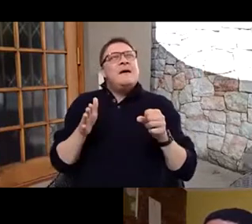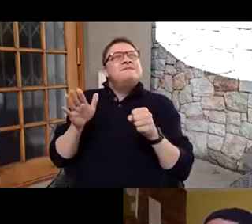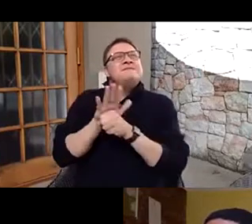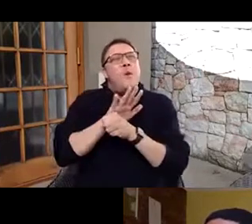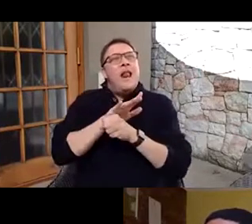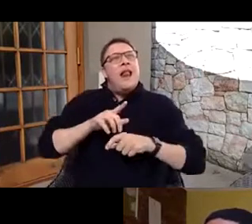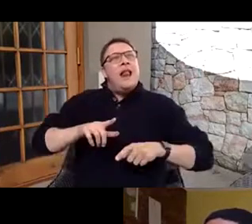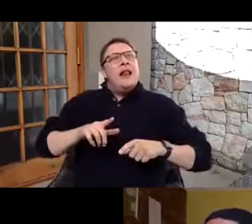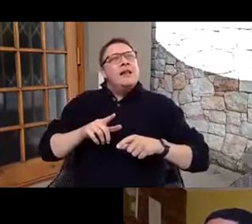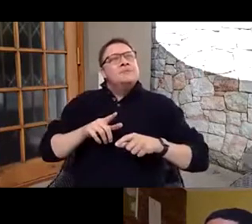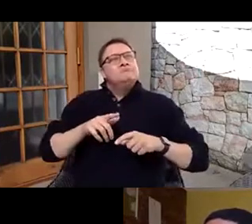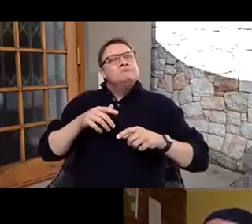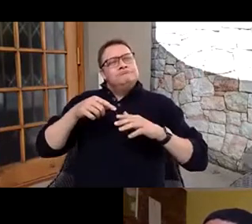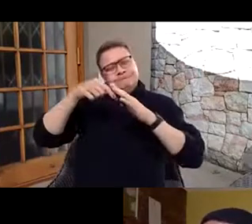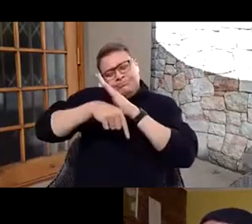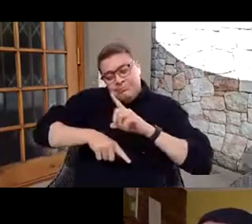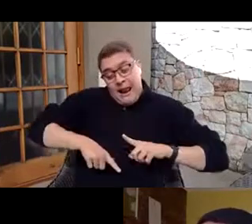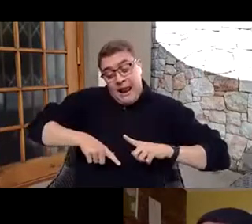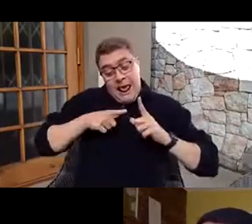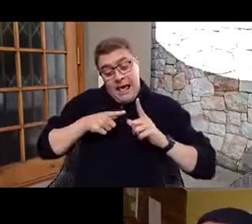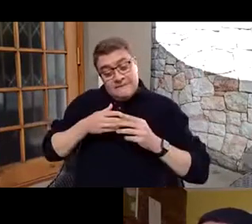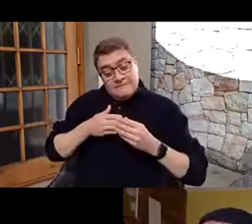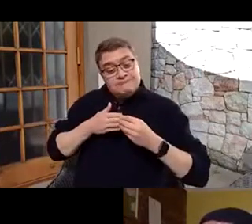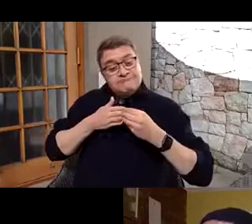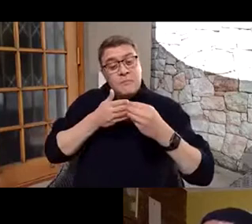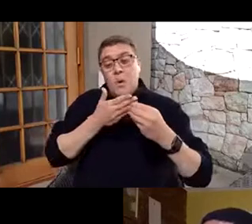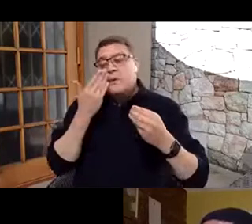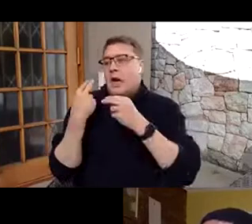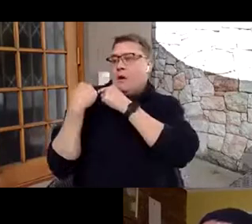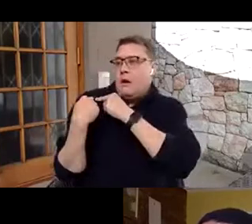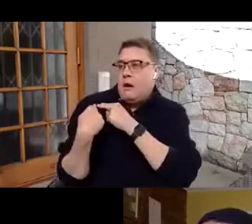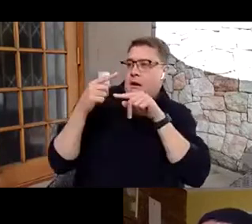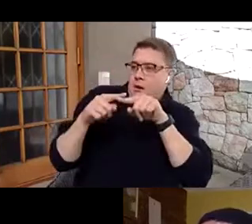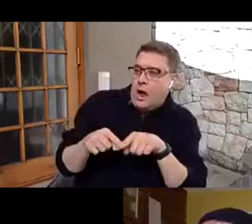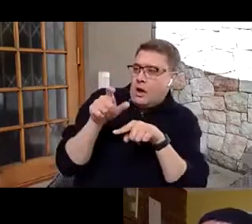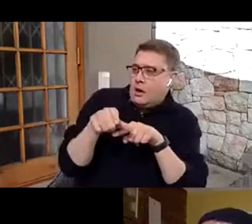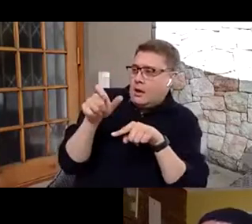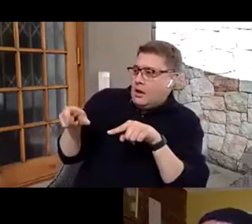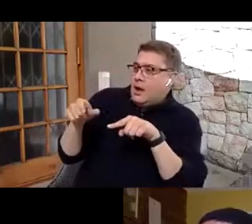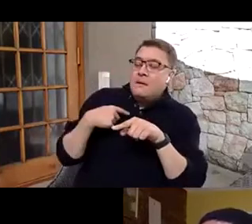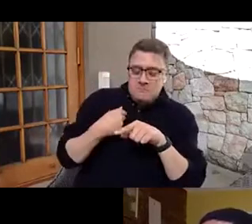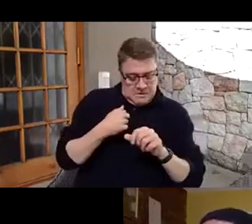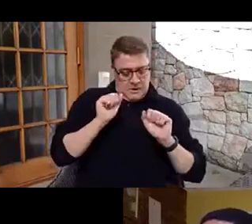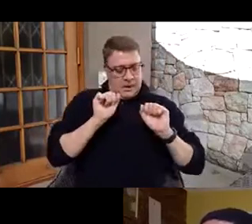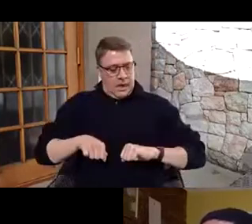life without being a burden to others, while still being able to